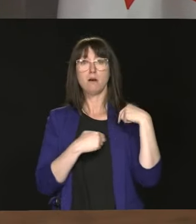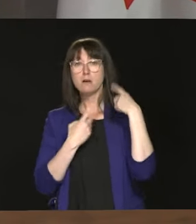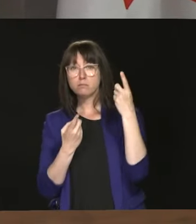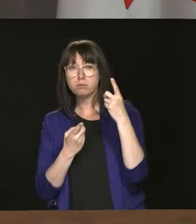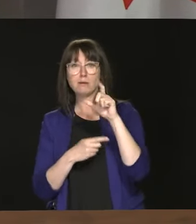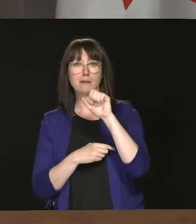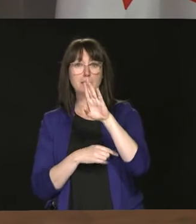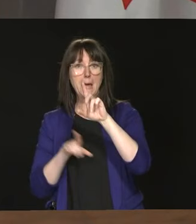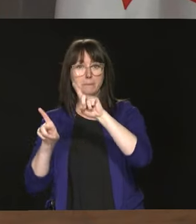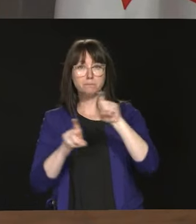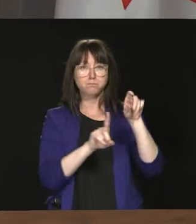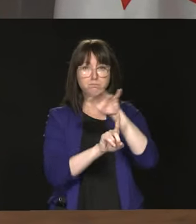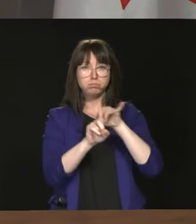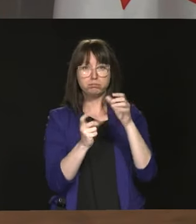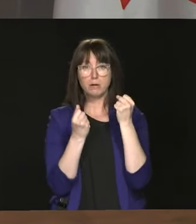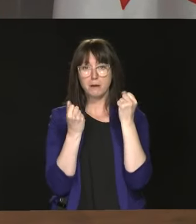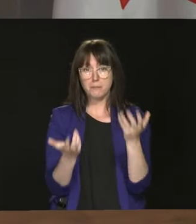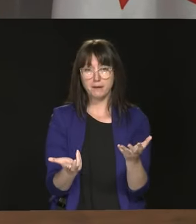over